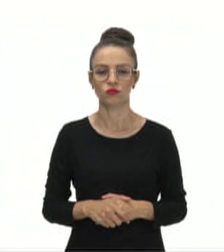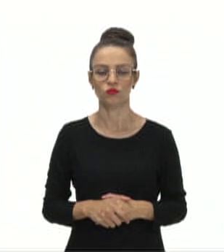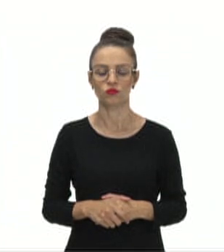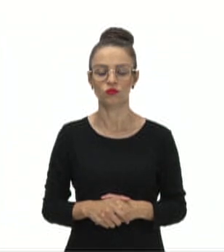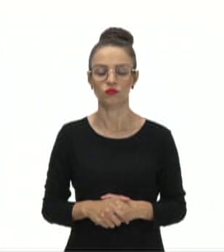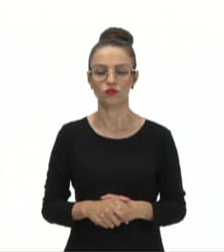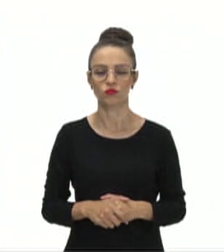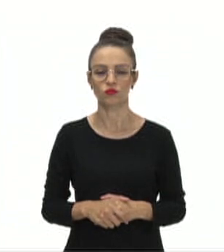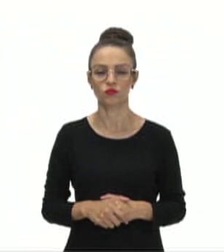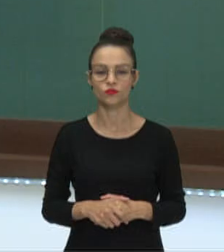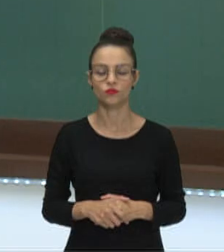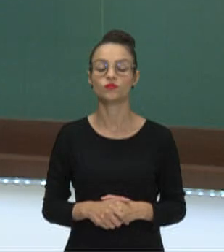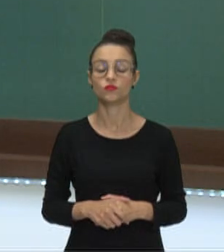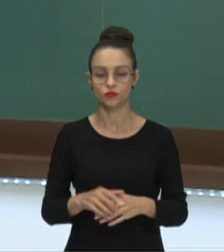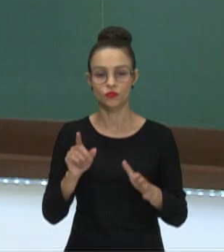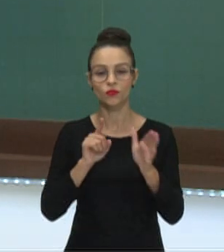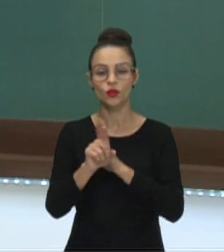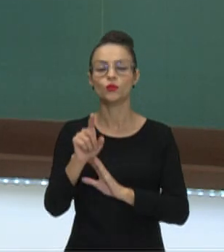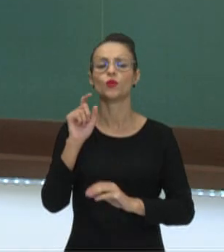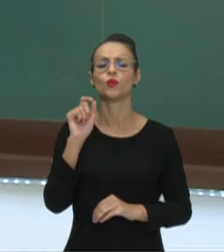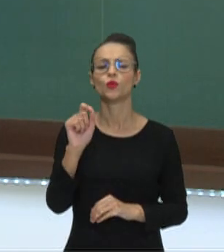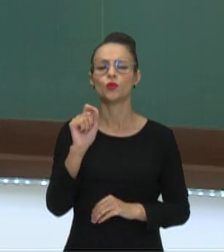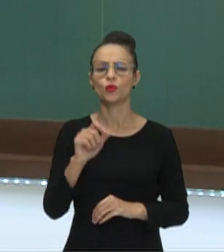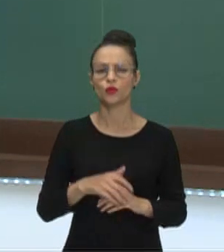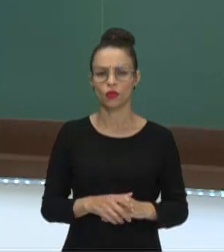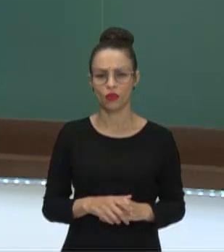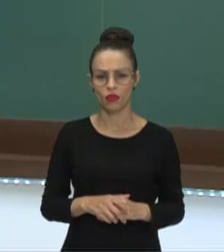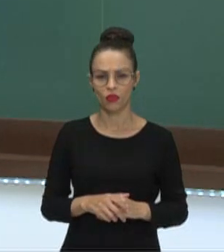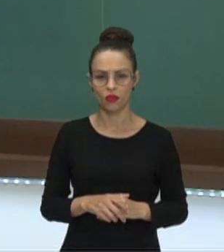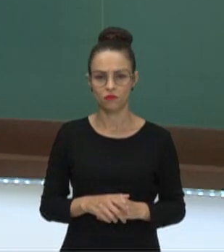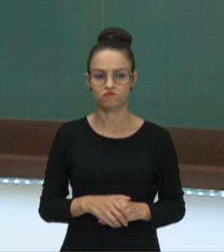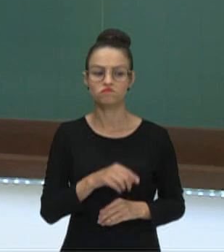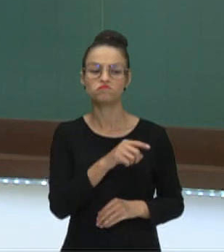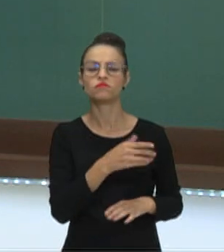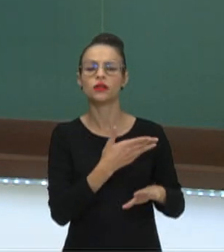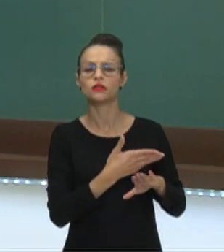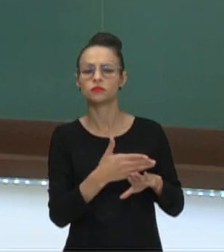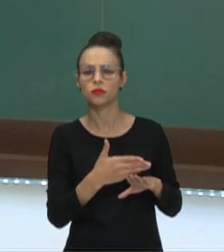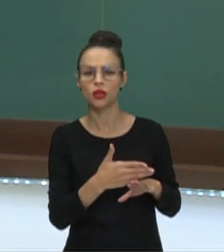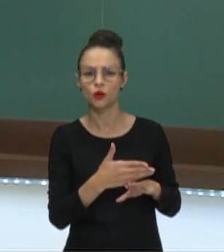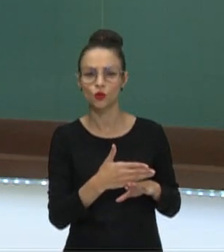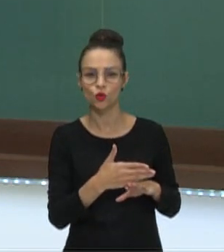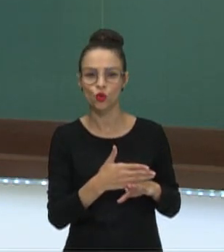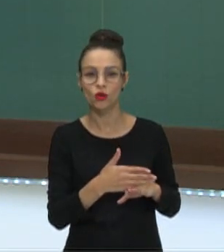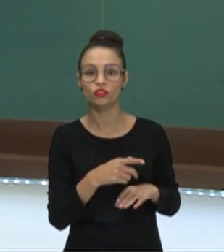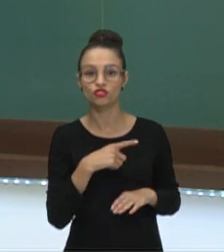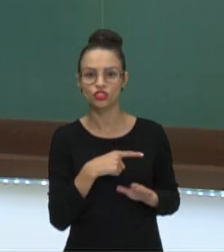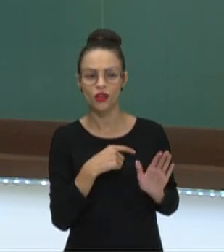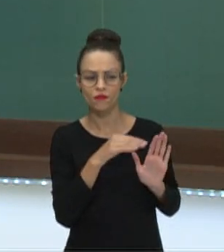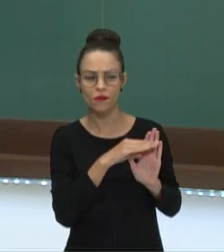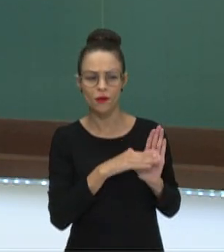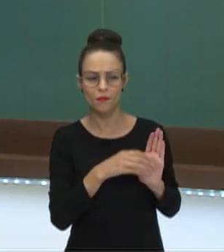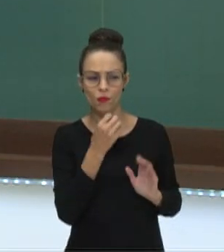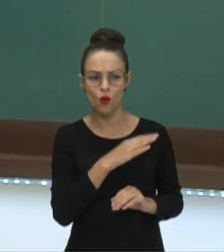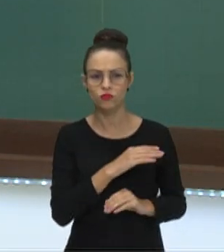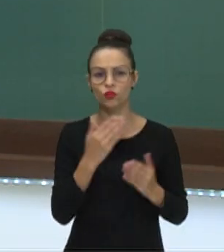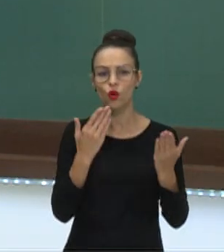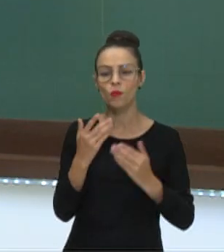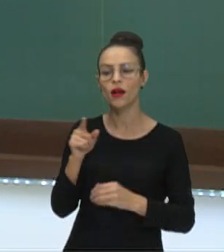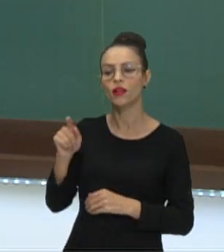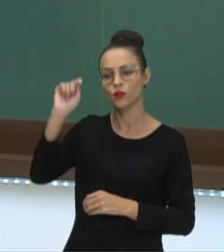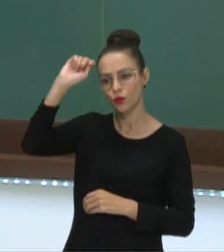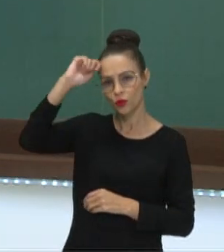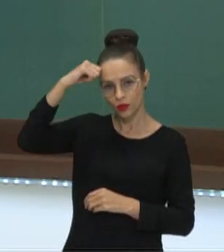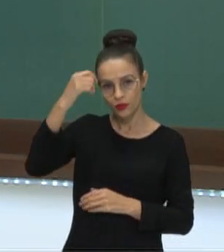apartheid. E eu te pergunto quais eram as vantagens dos brancos em relação aos negros durante esse período.